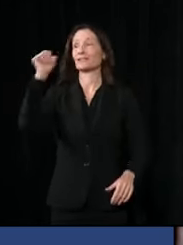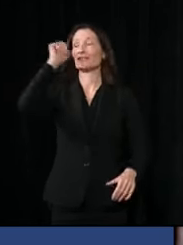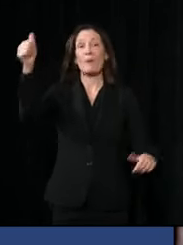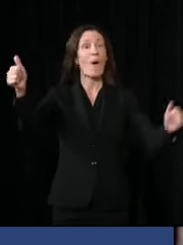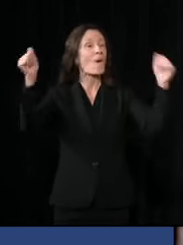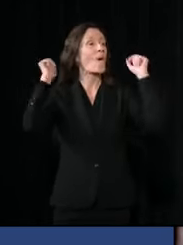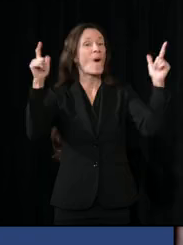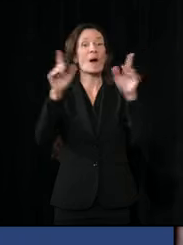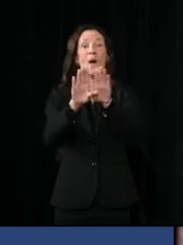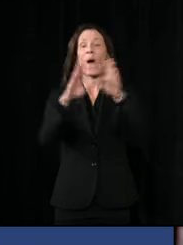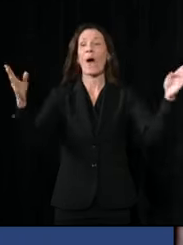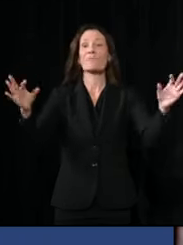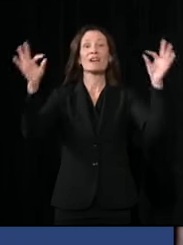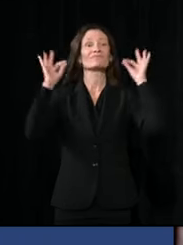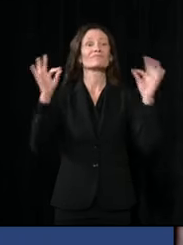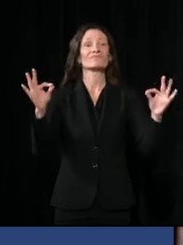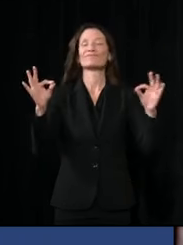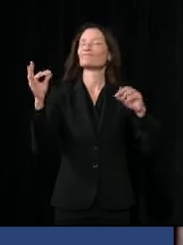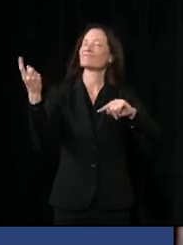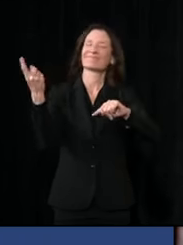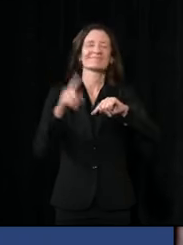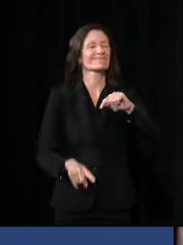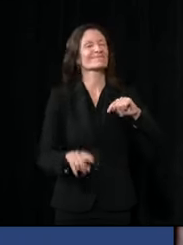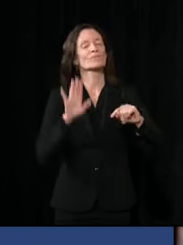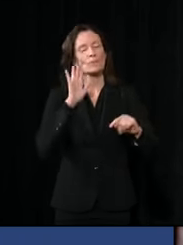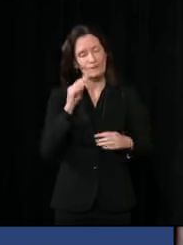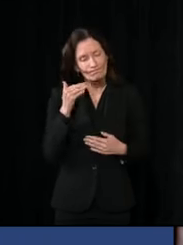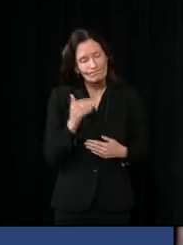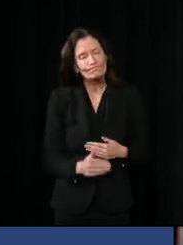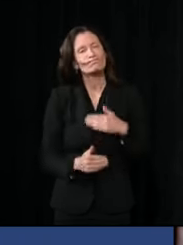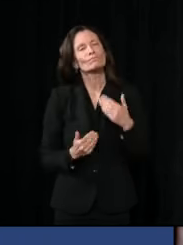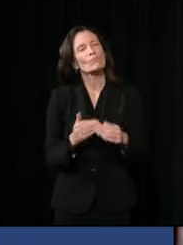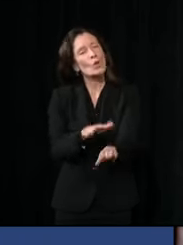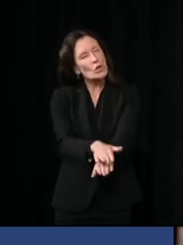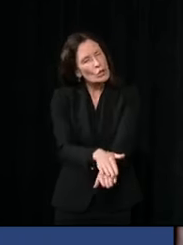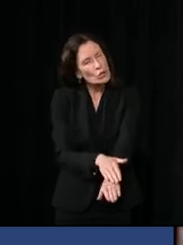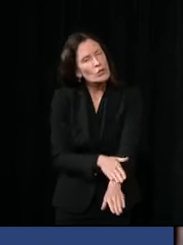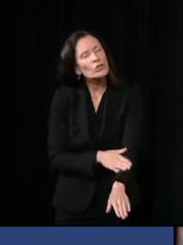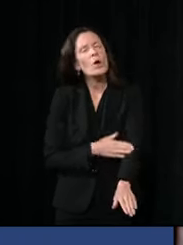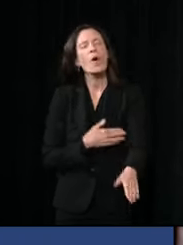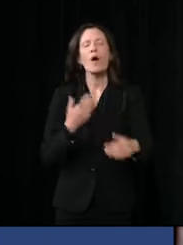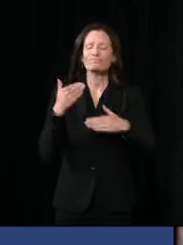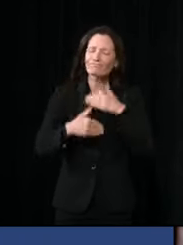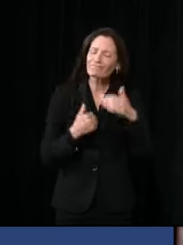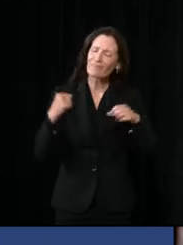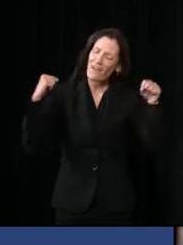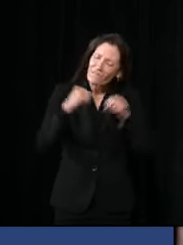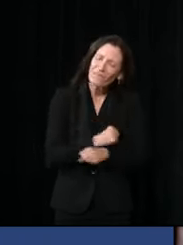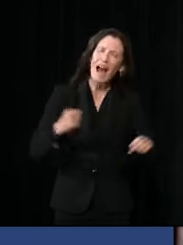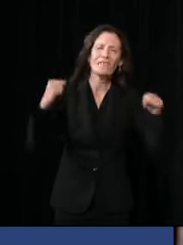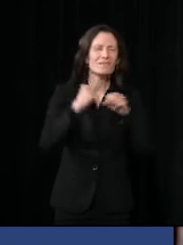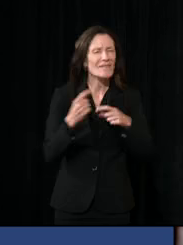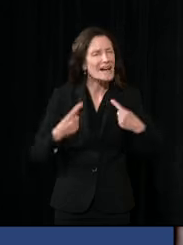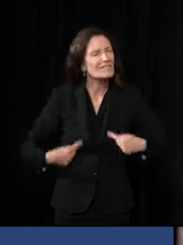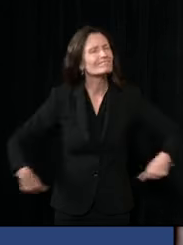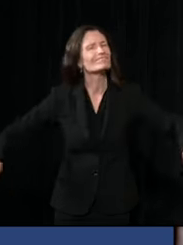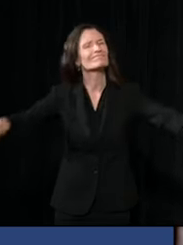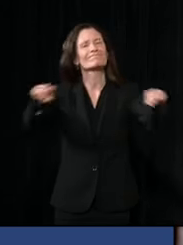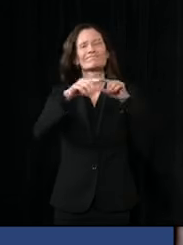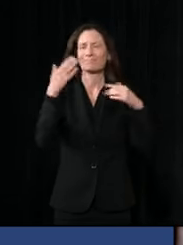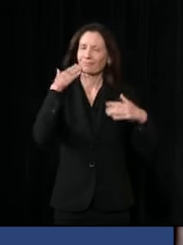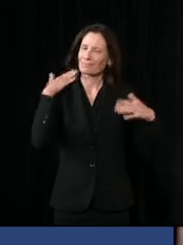fight every day to keep Pennsylvanians alive. I want to get started on the work we need to do to rebuild a new